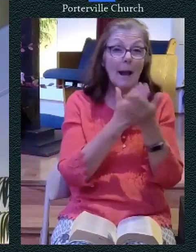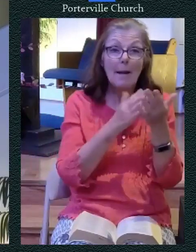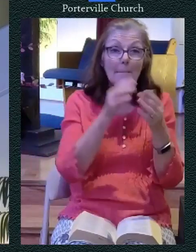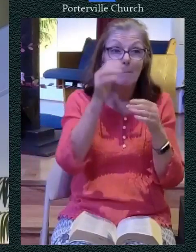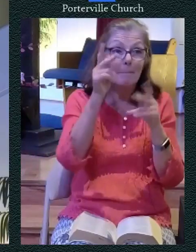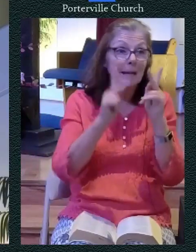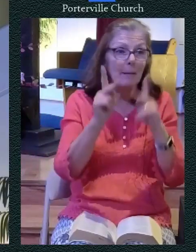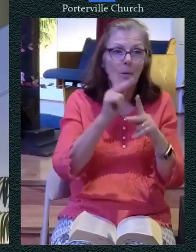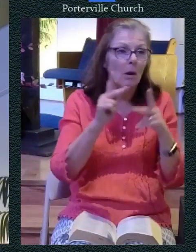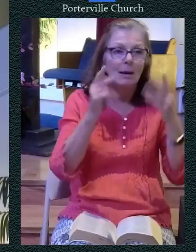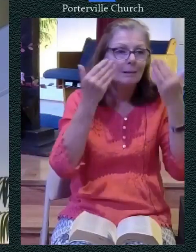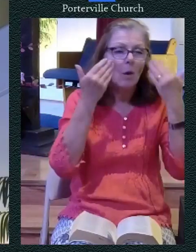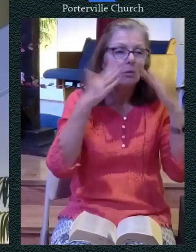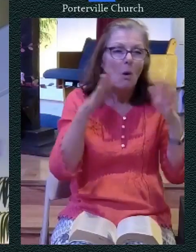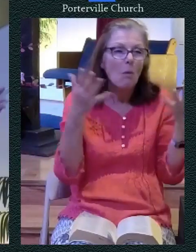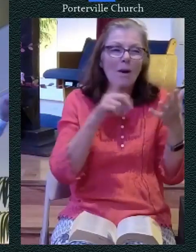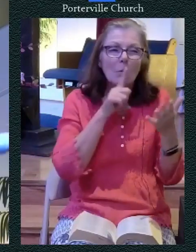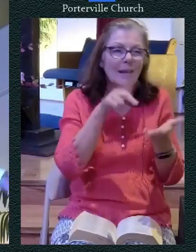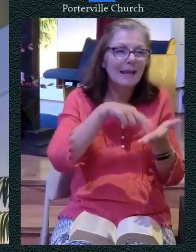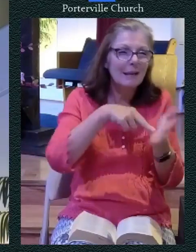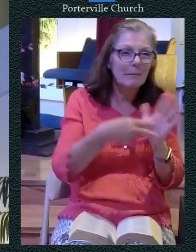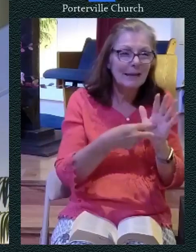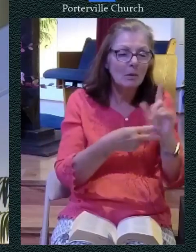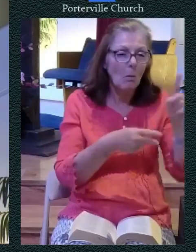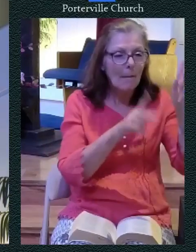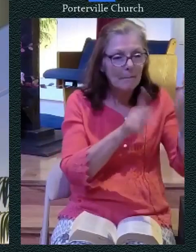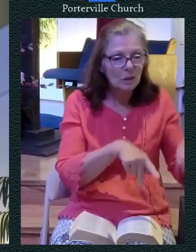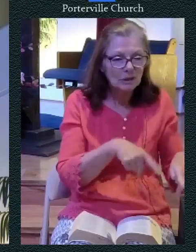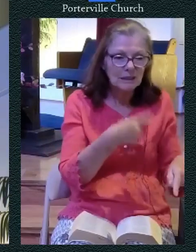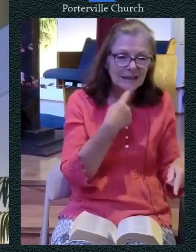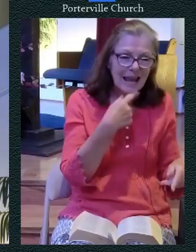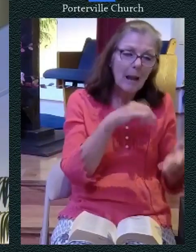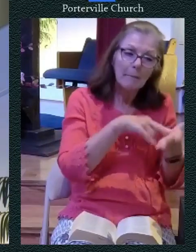to us? Because one says this and another says that. And